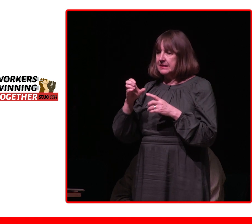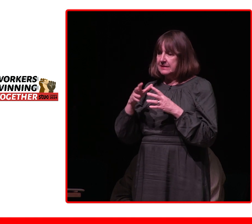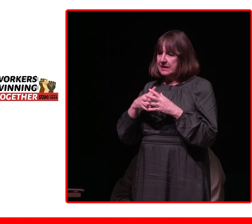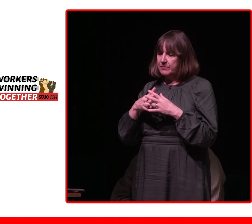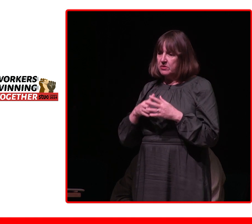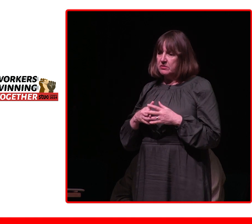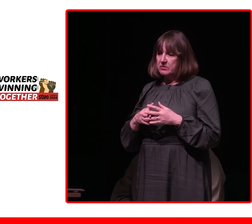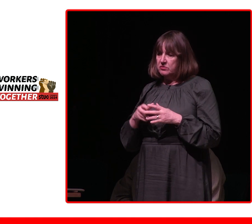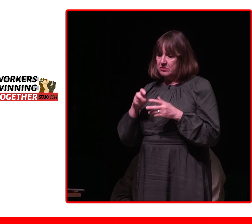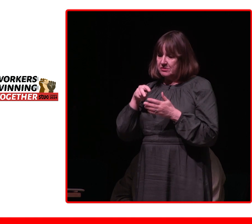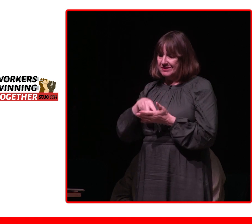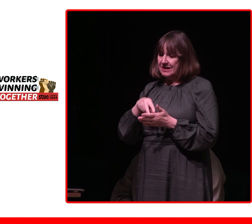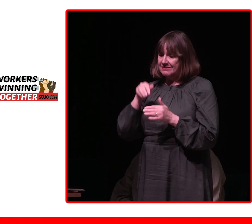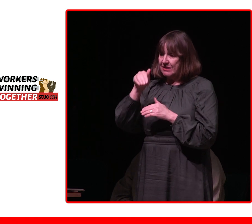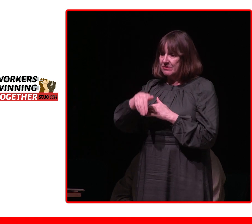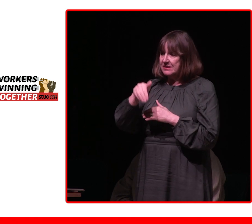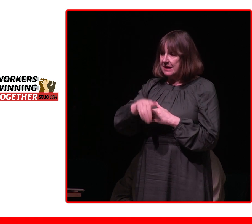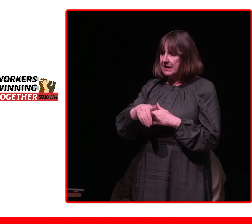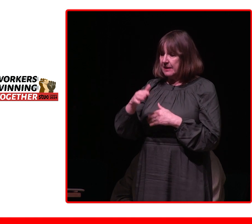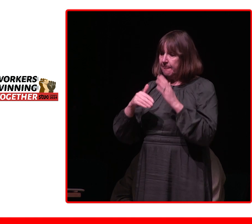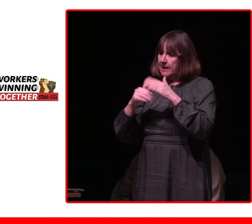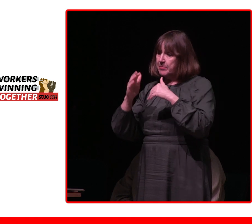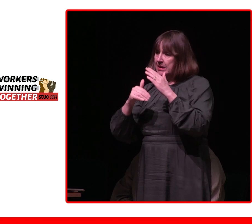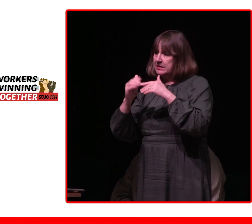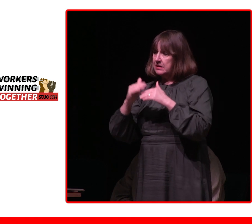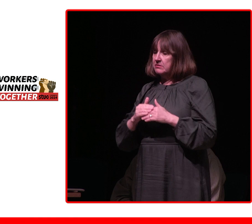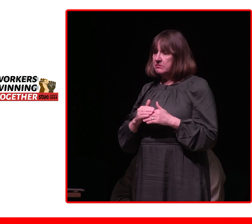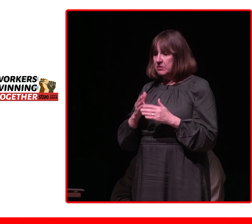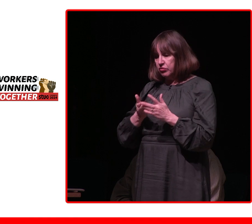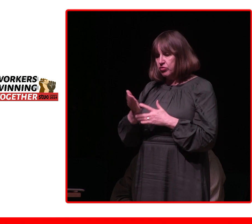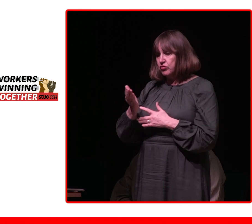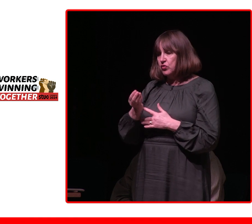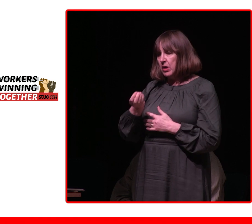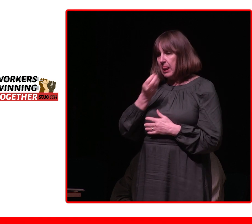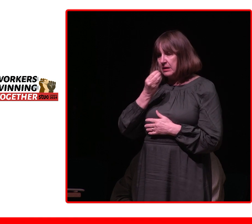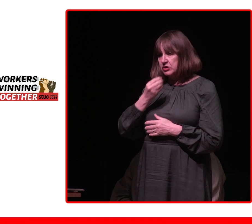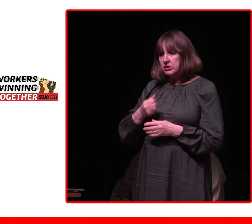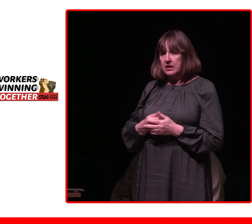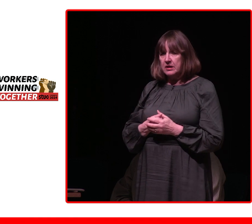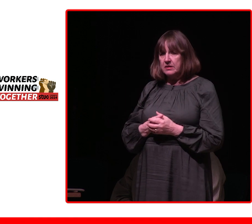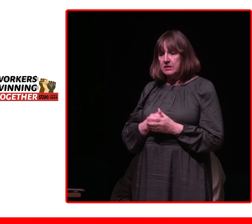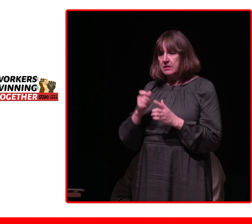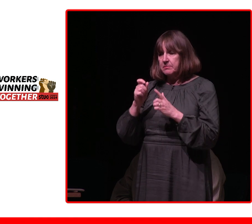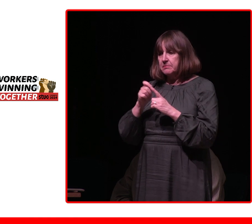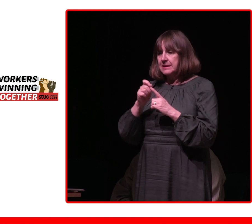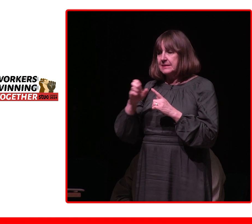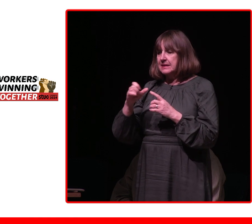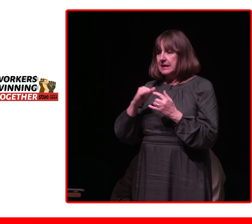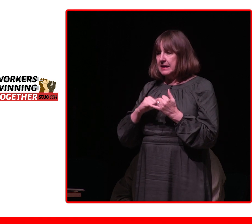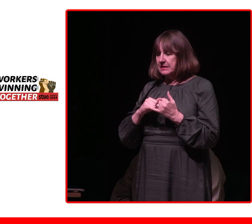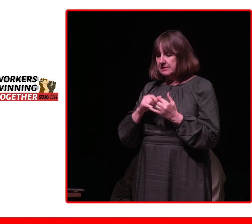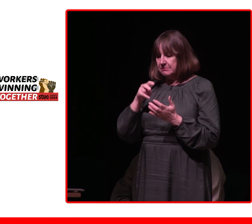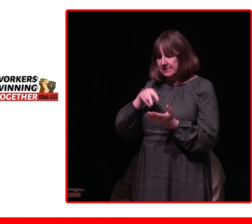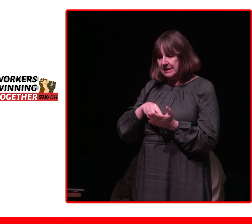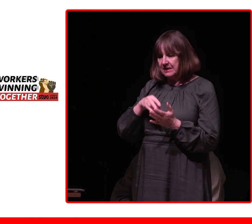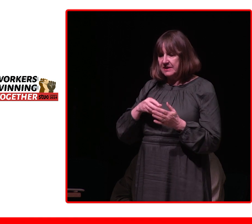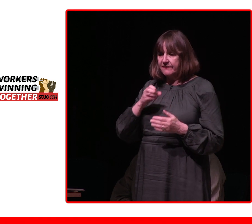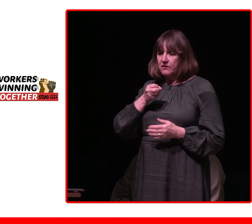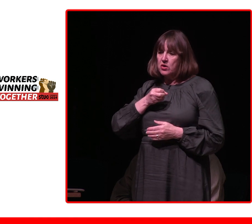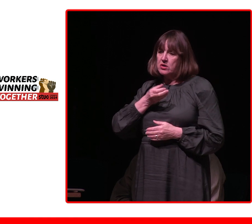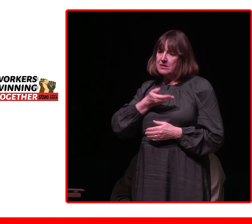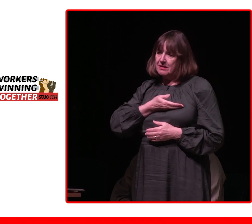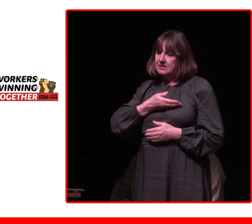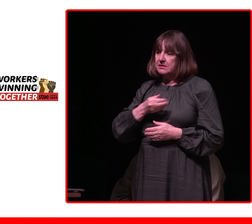solidarity outside the Scottish Government building during our lunch hour, which read, PCS stands with Gaza. We heard some